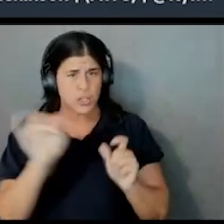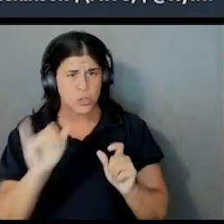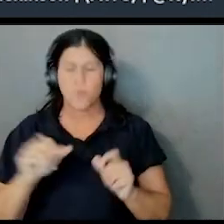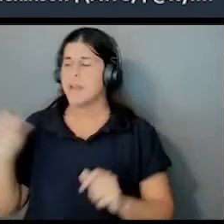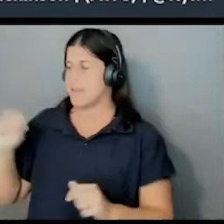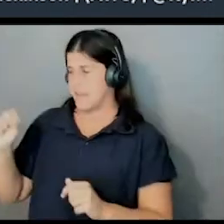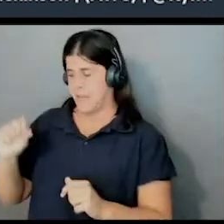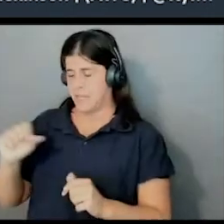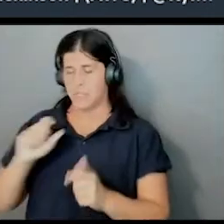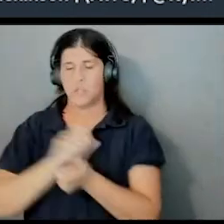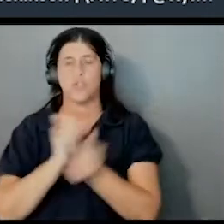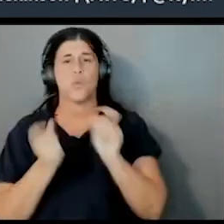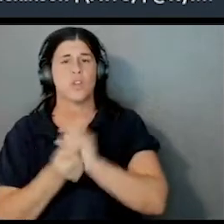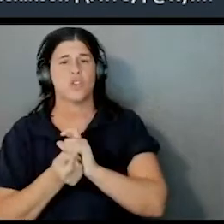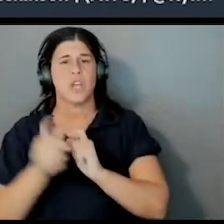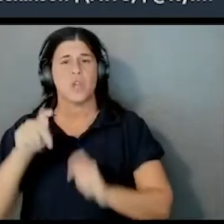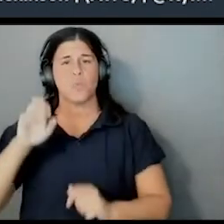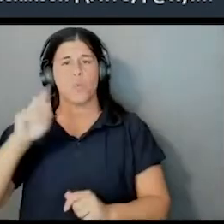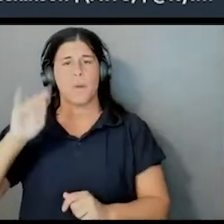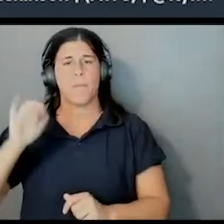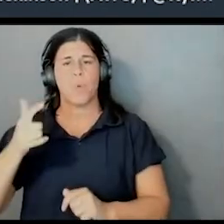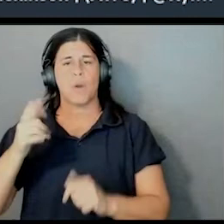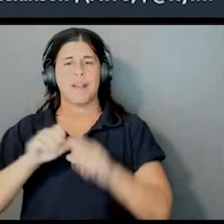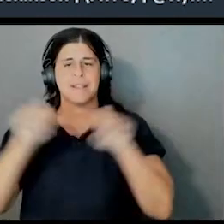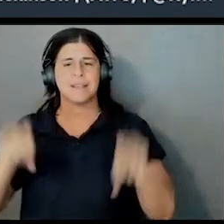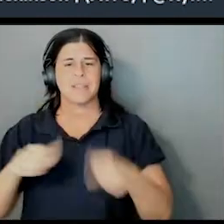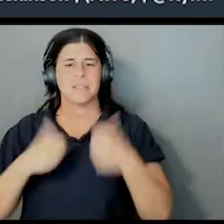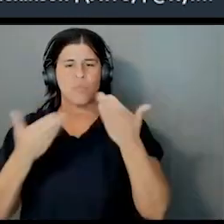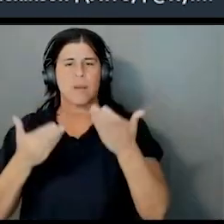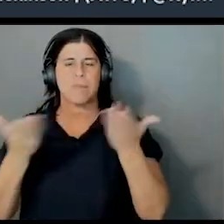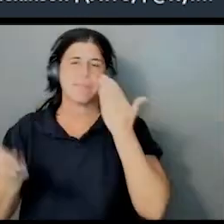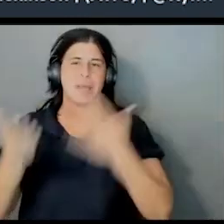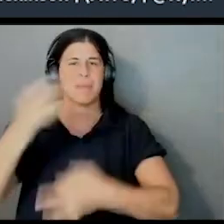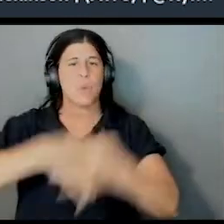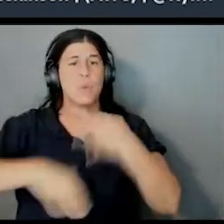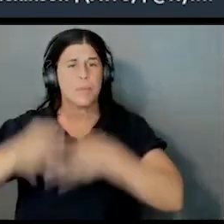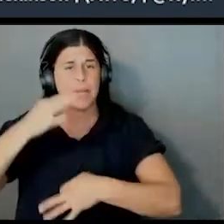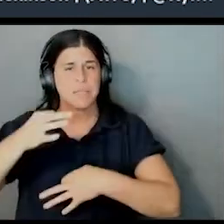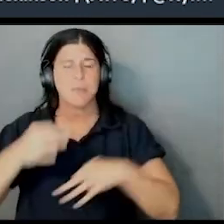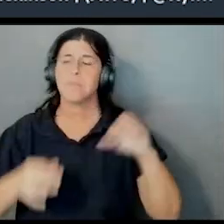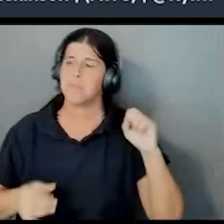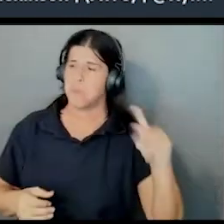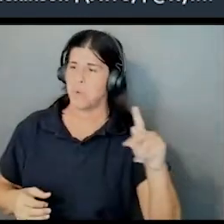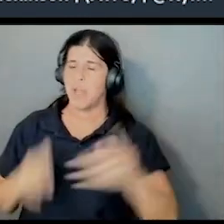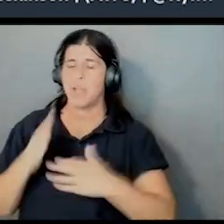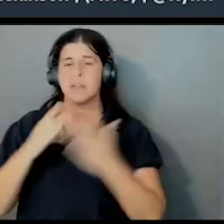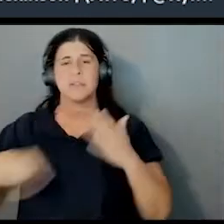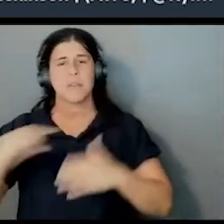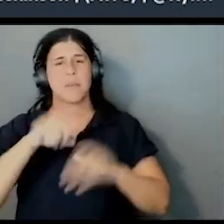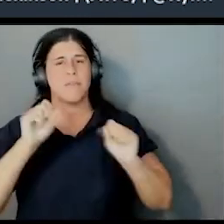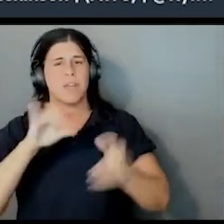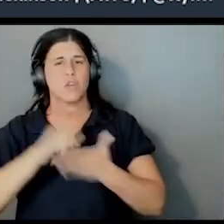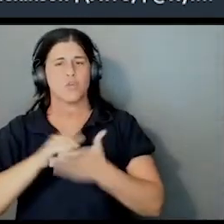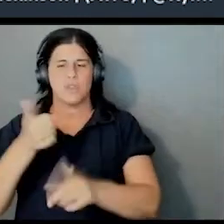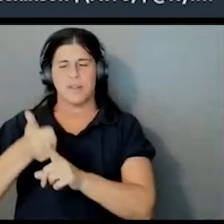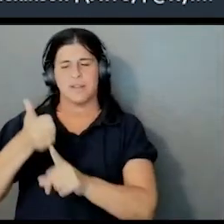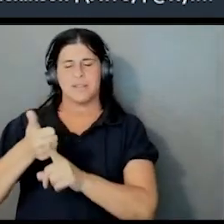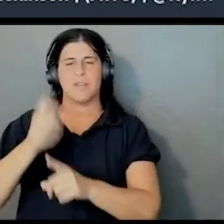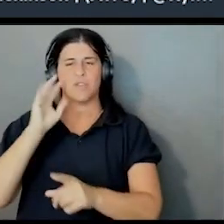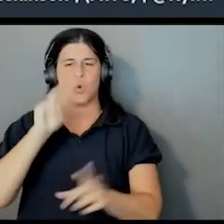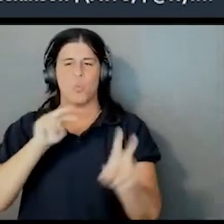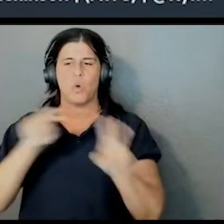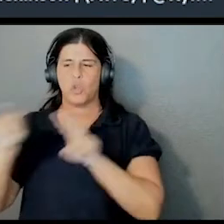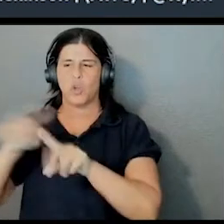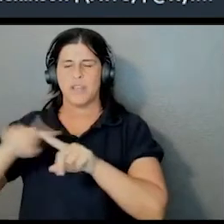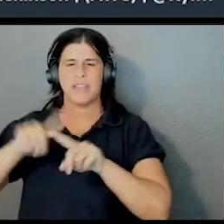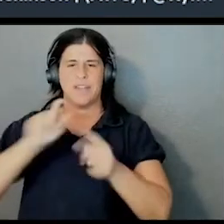changes where Porting Assistant recommends a replacement, okay. Some of them it's able to do it itself. So we'll look at some of the Git changes